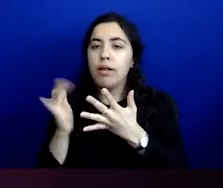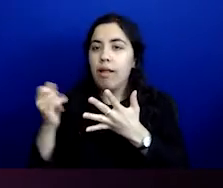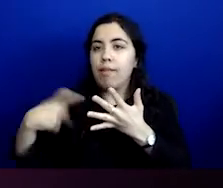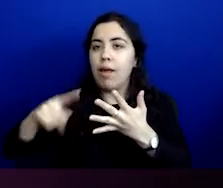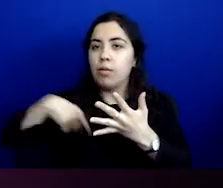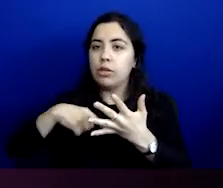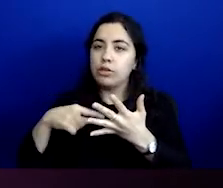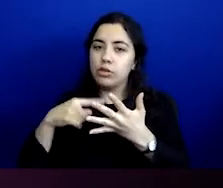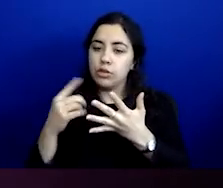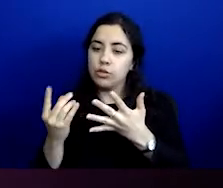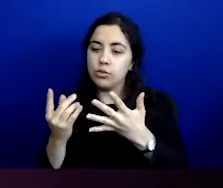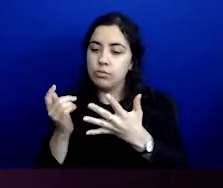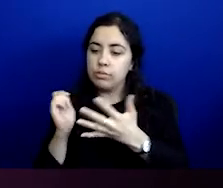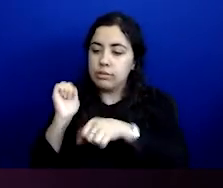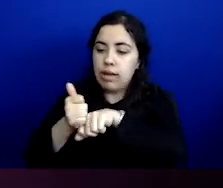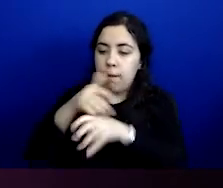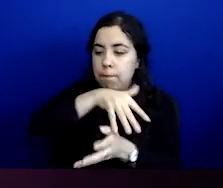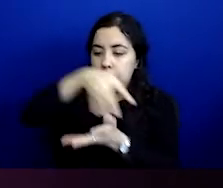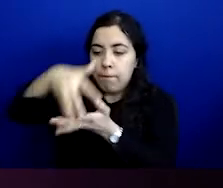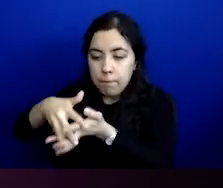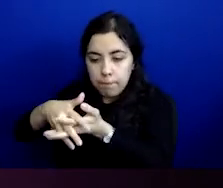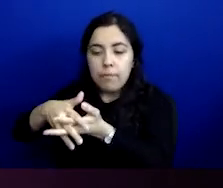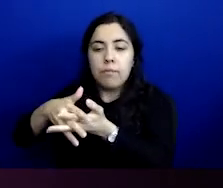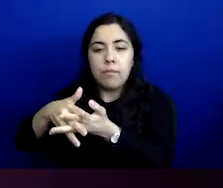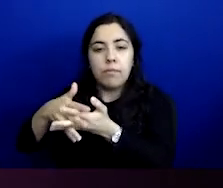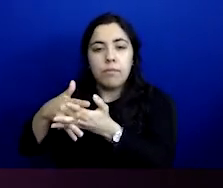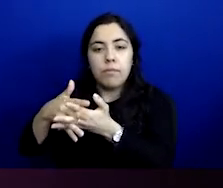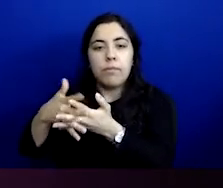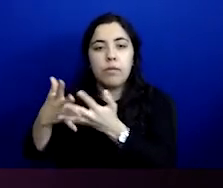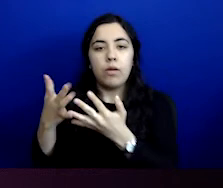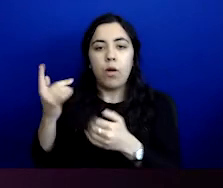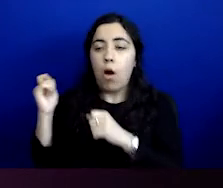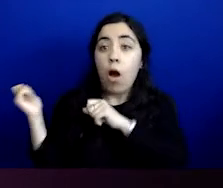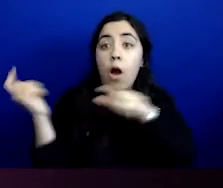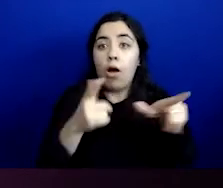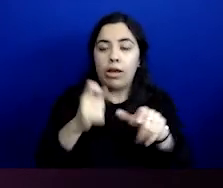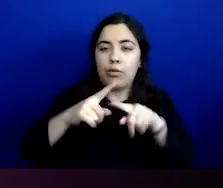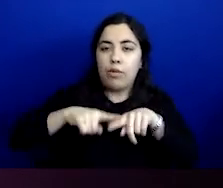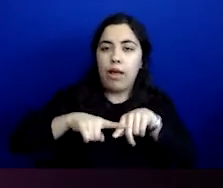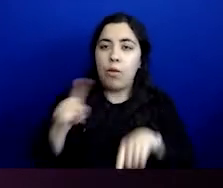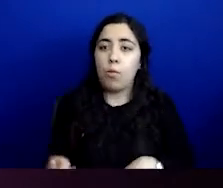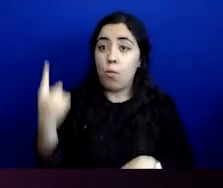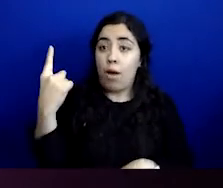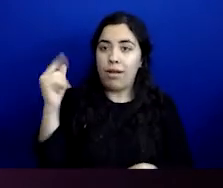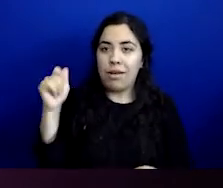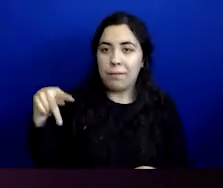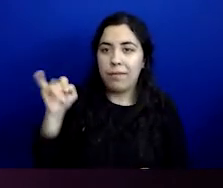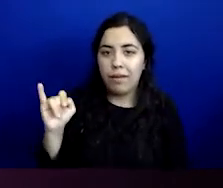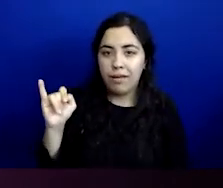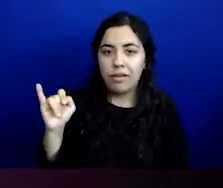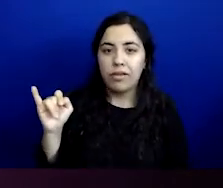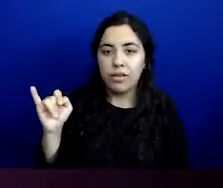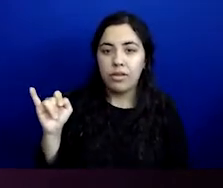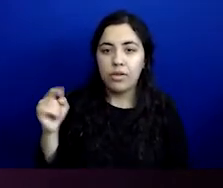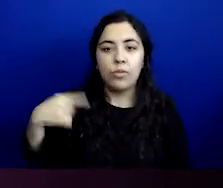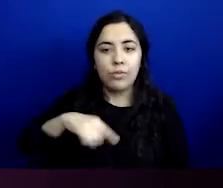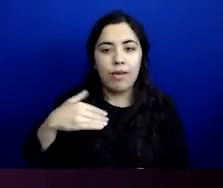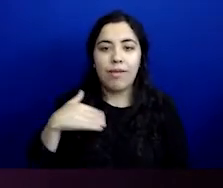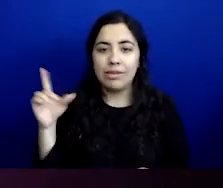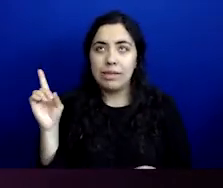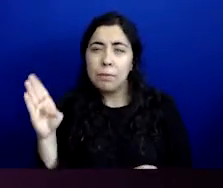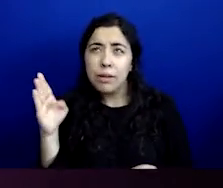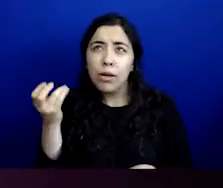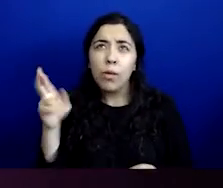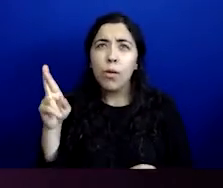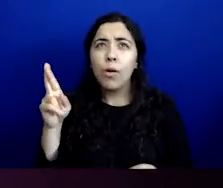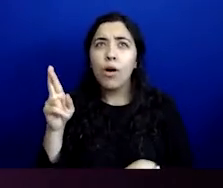these features natively that all of us can kind of rely on a single API, and we can have a database or